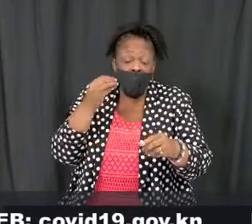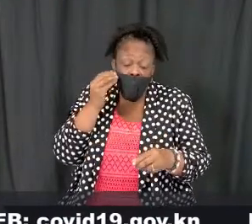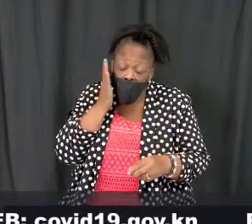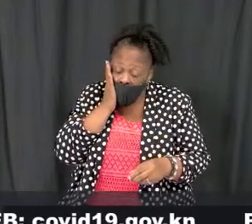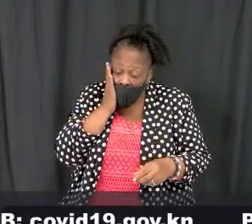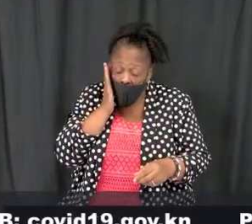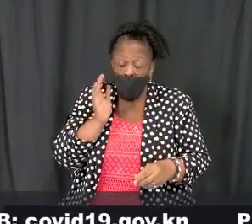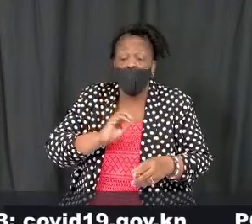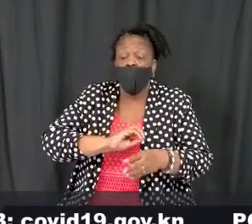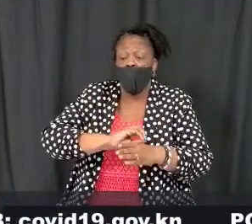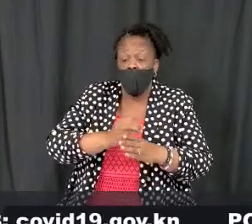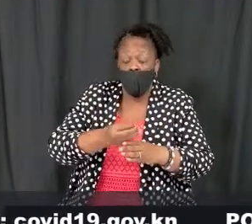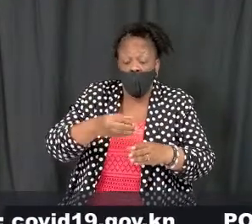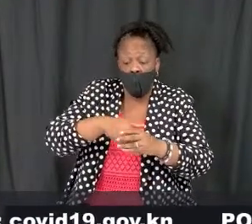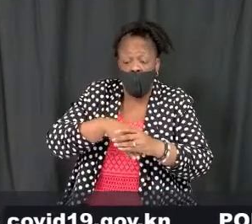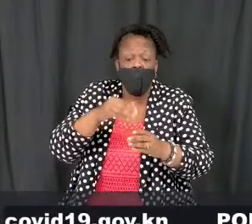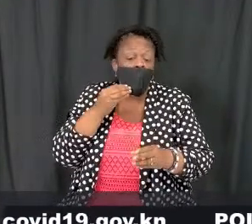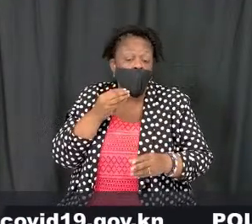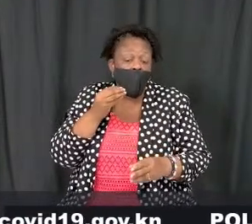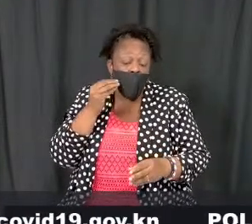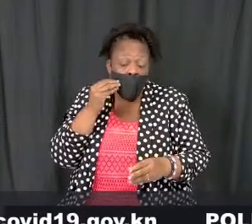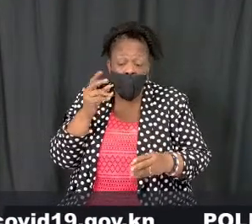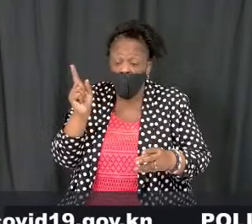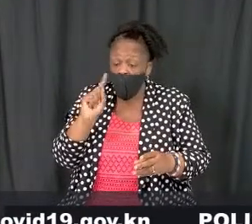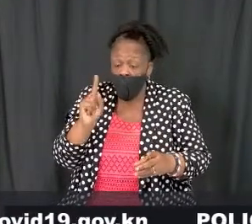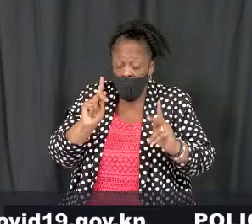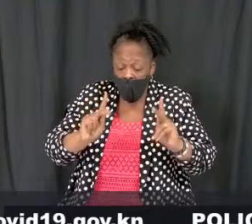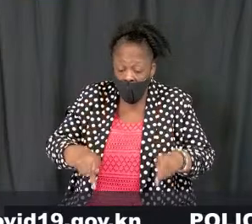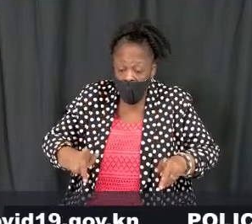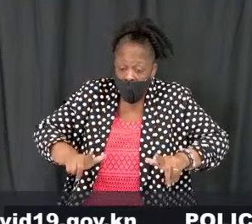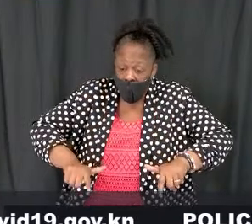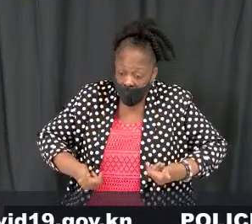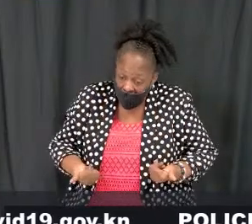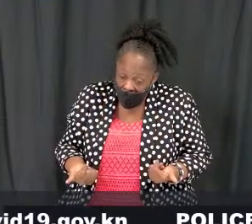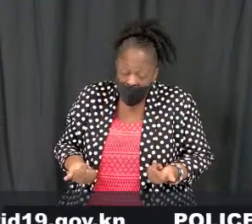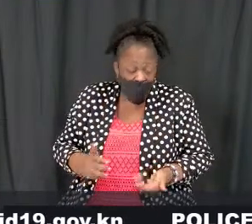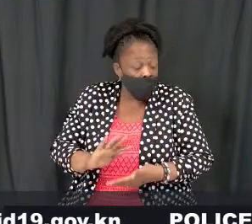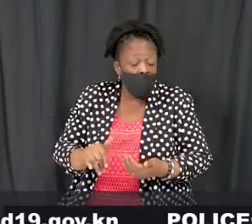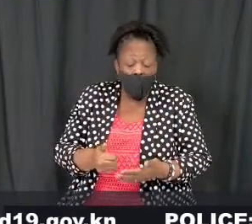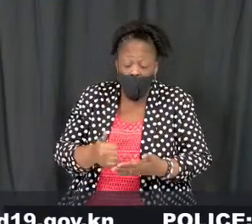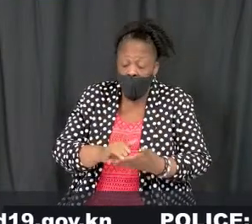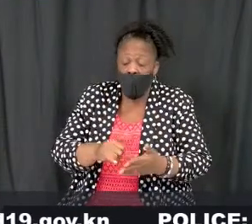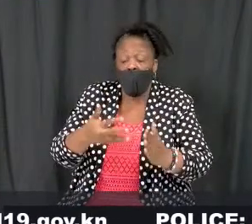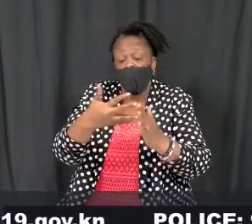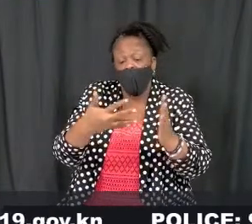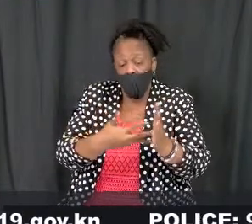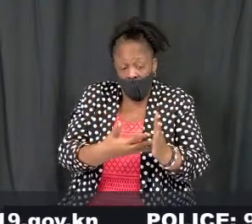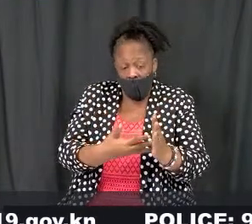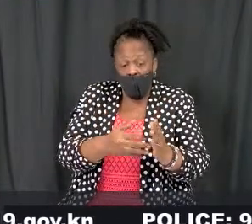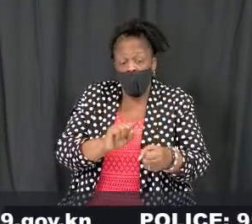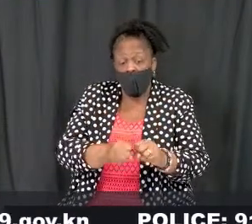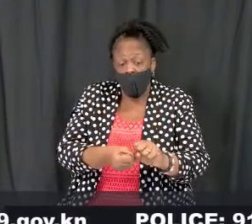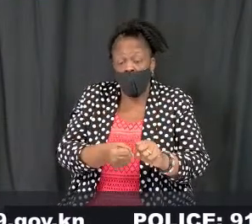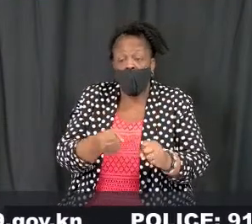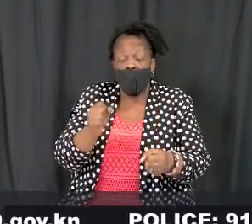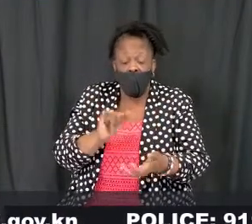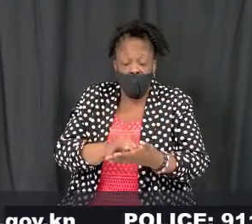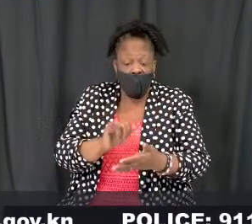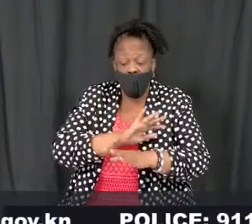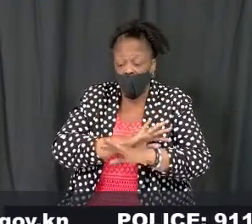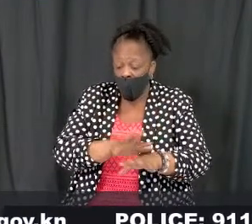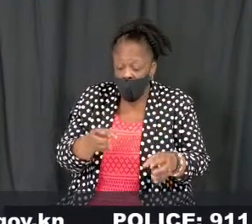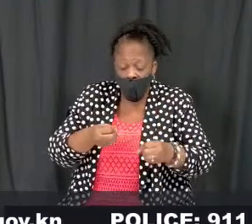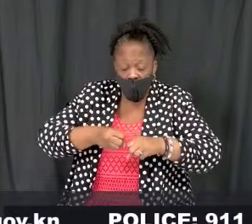over the past year. Even if we are successful now, more will come and we will again be placed at